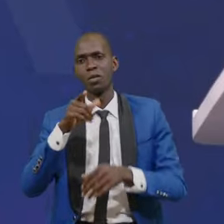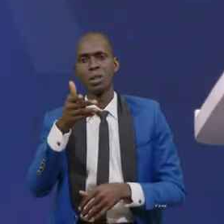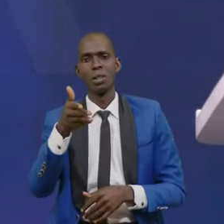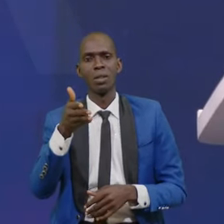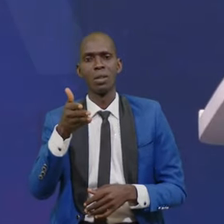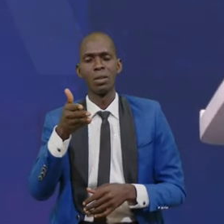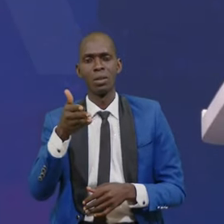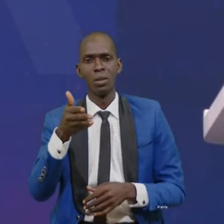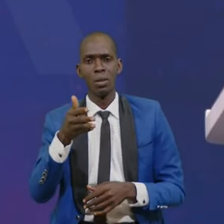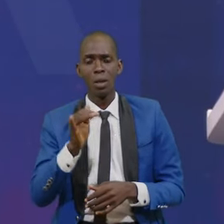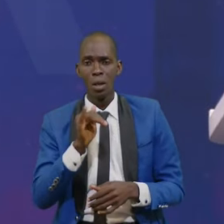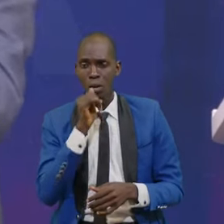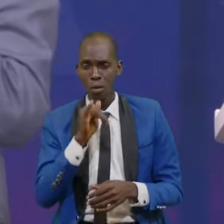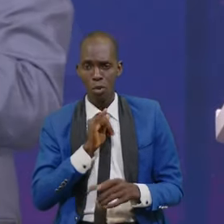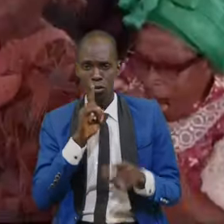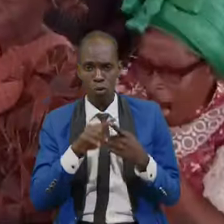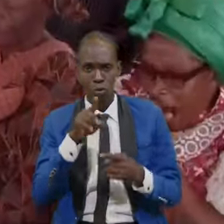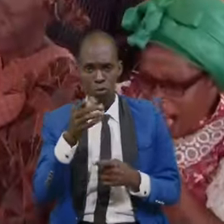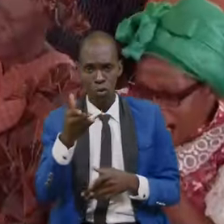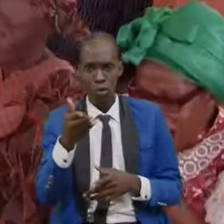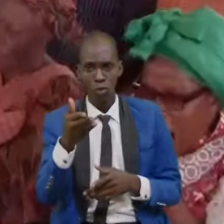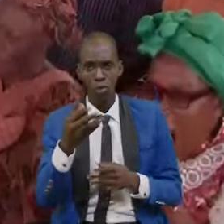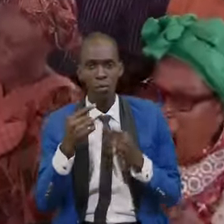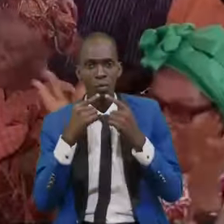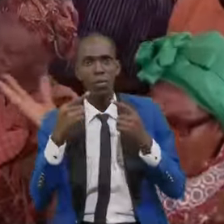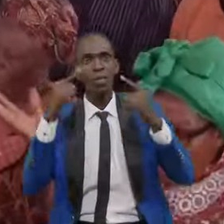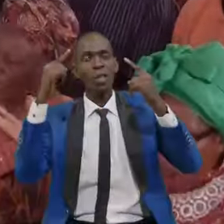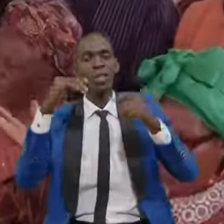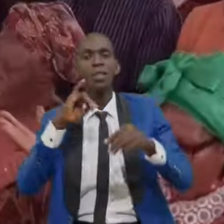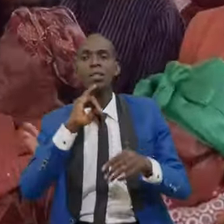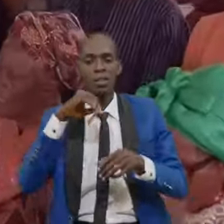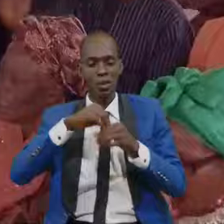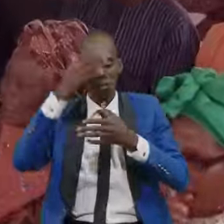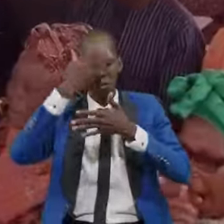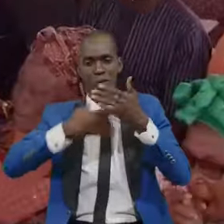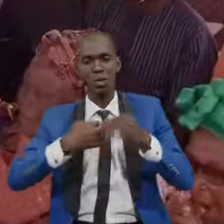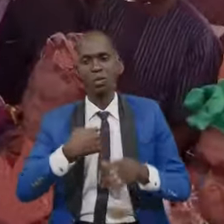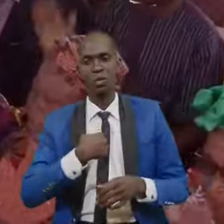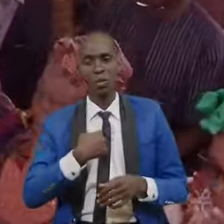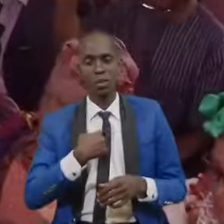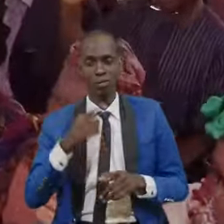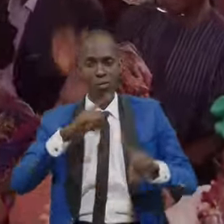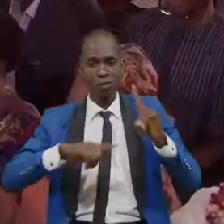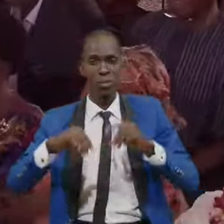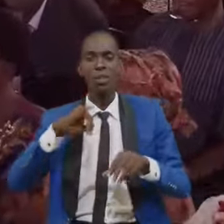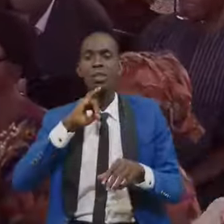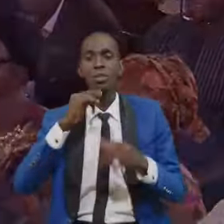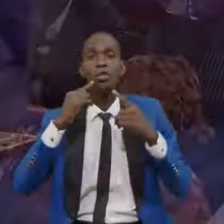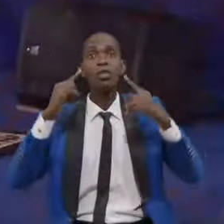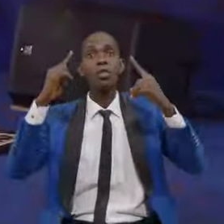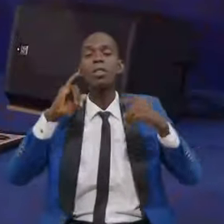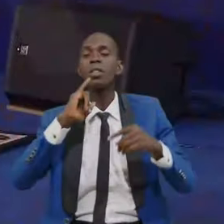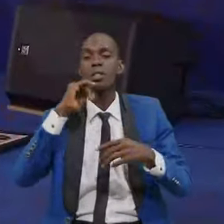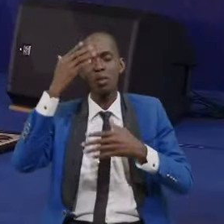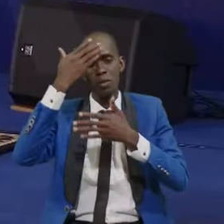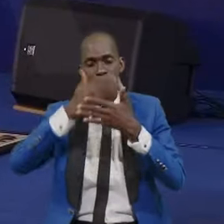Am I talking to somebody there today? Success in front of me. In front of me. In front